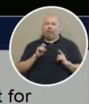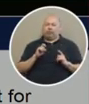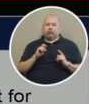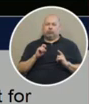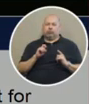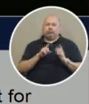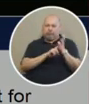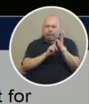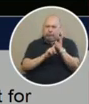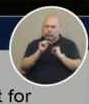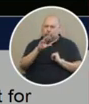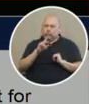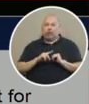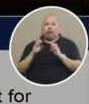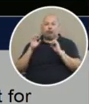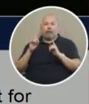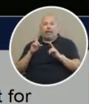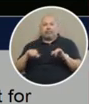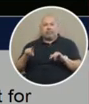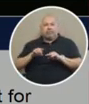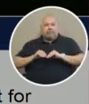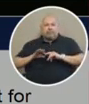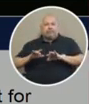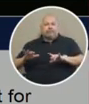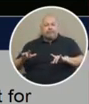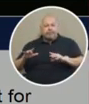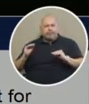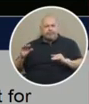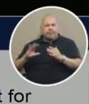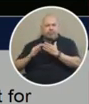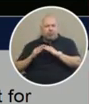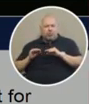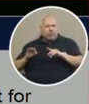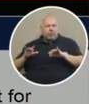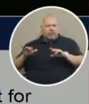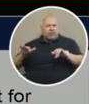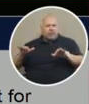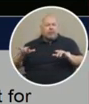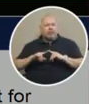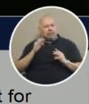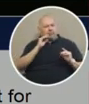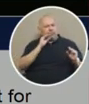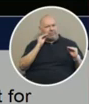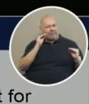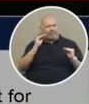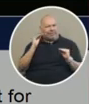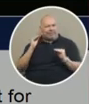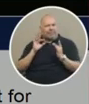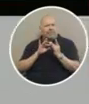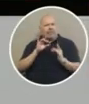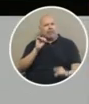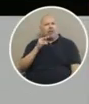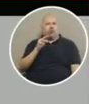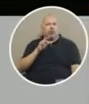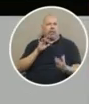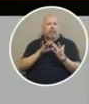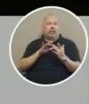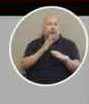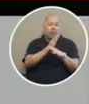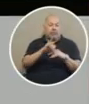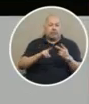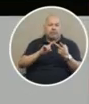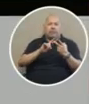The educational task force has been out, and they've been out continuously in our community doing the community education and outreach, that whether it be in our bus